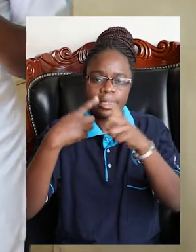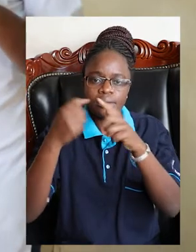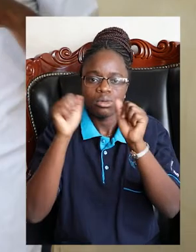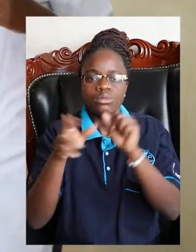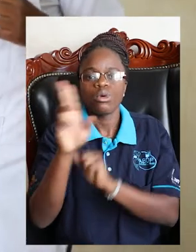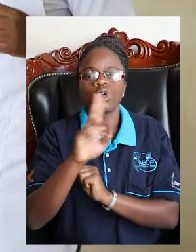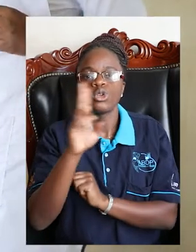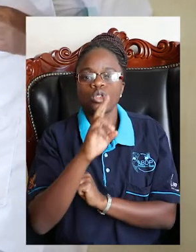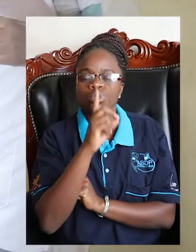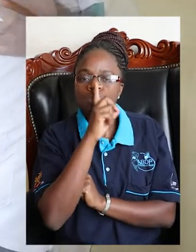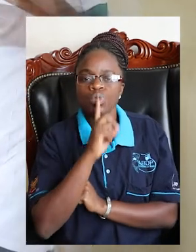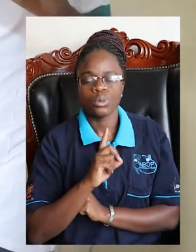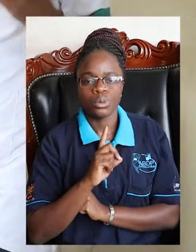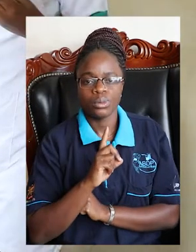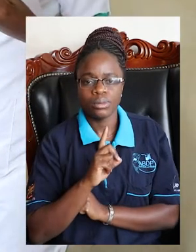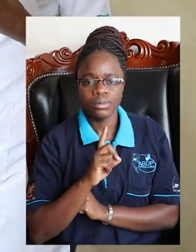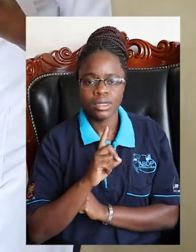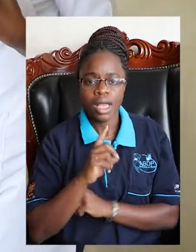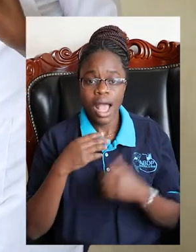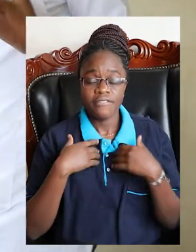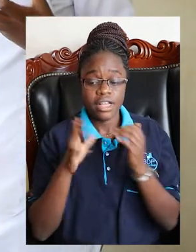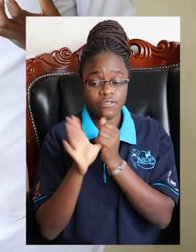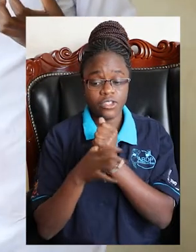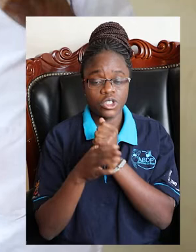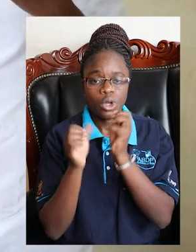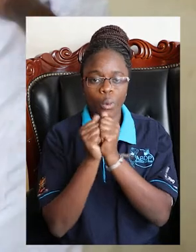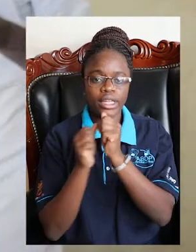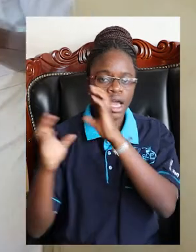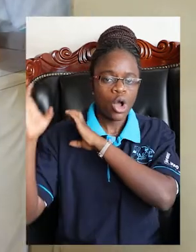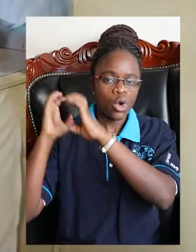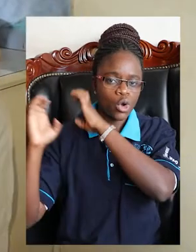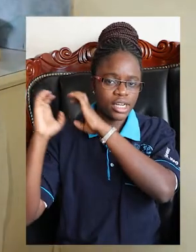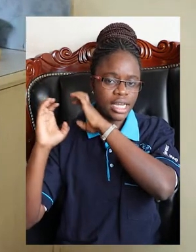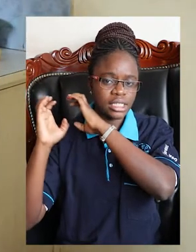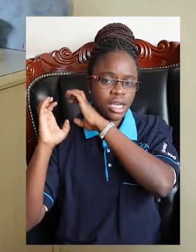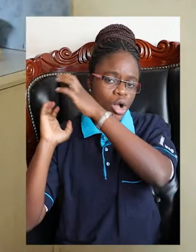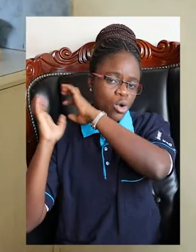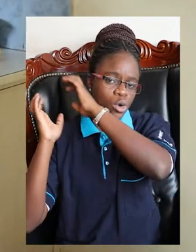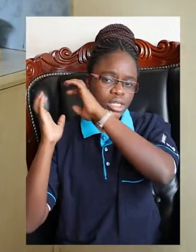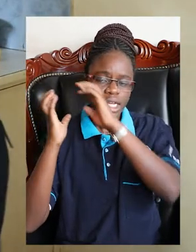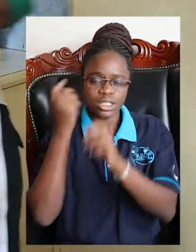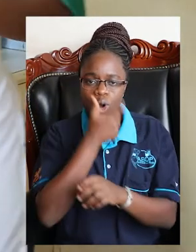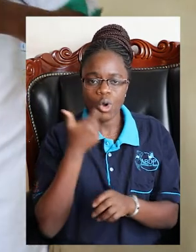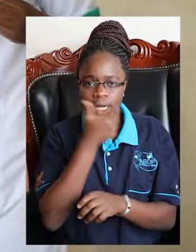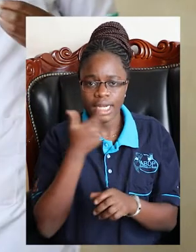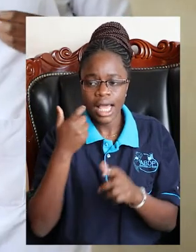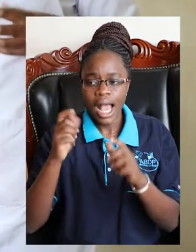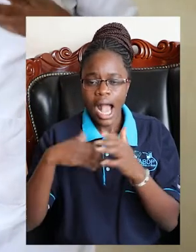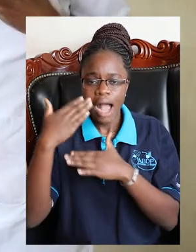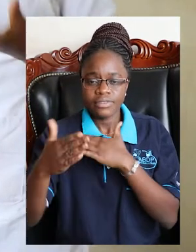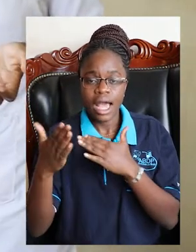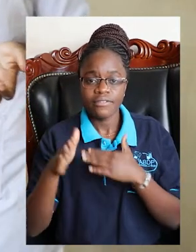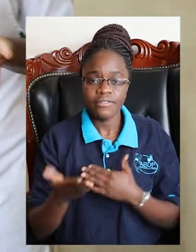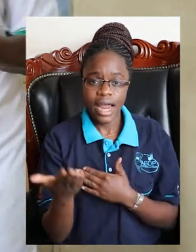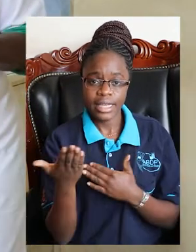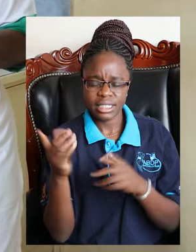make the sauce. The fish with coconut oil. So after deep frying the fish, we